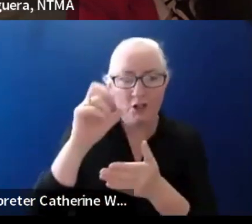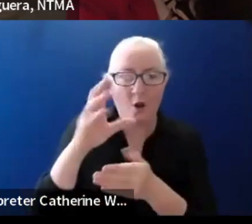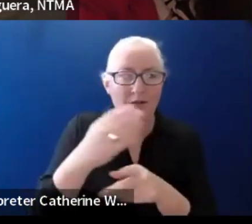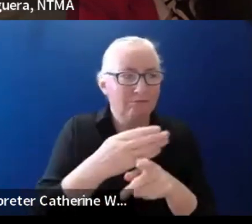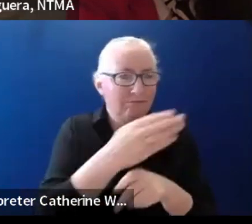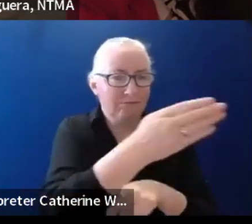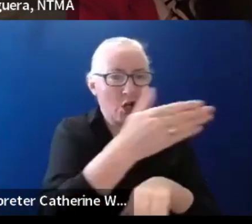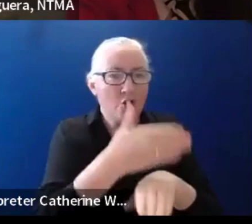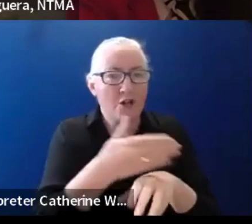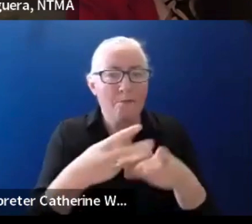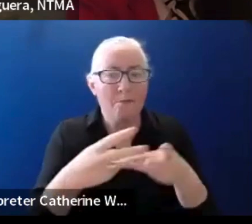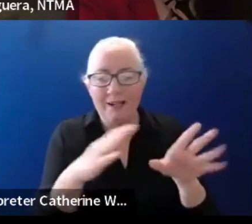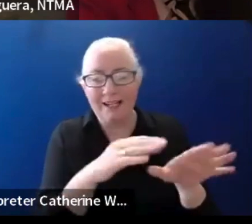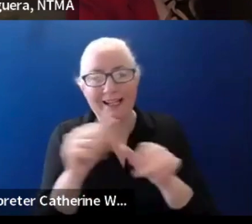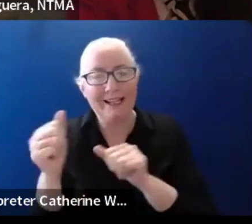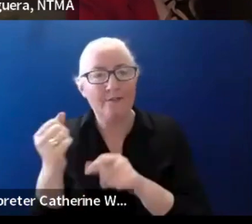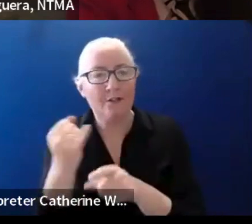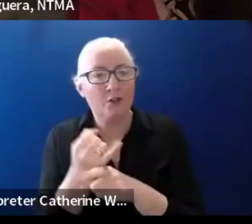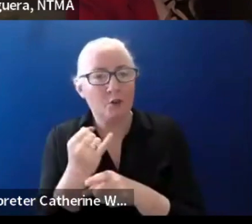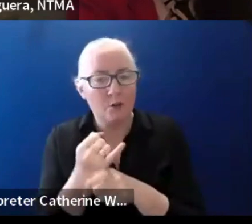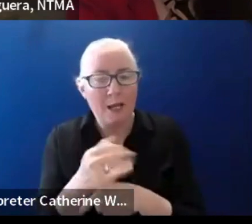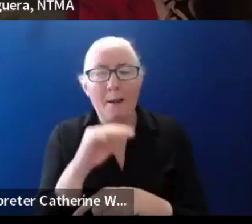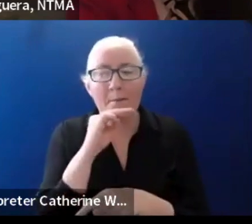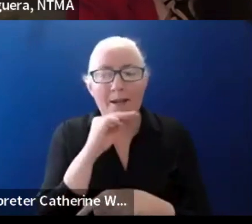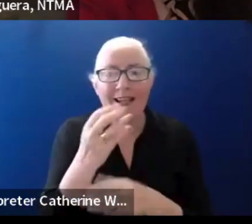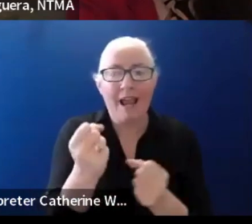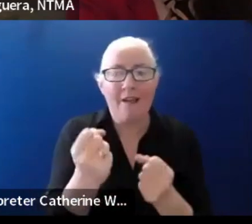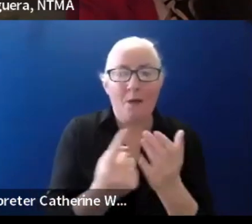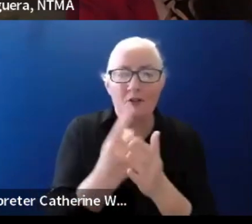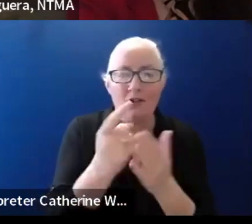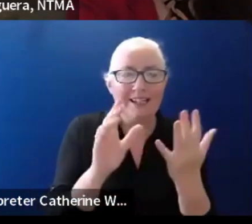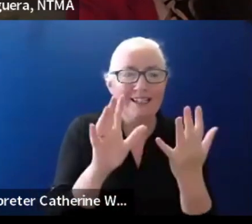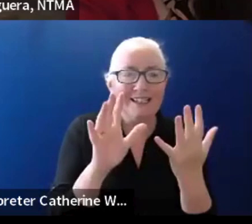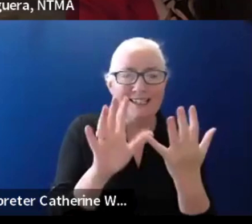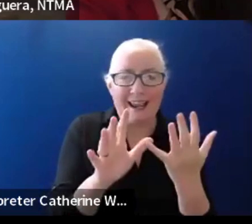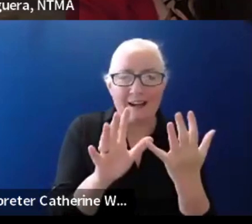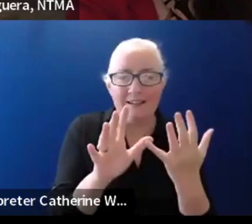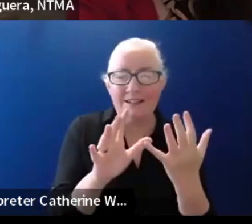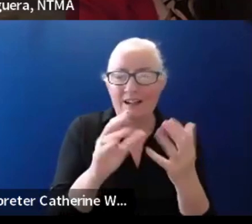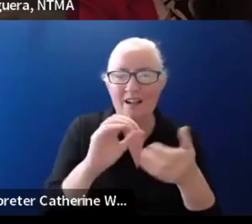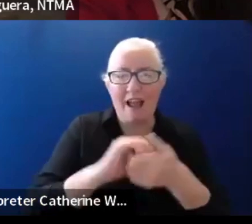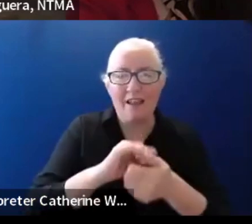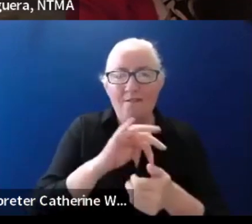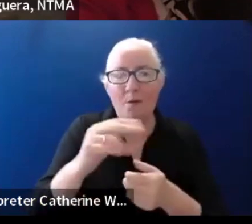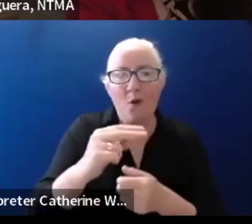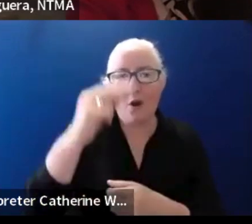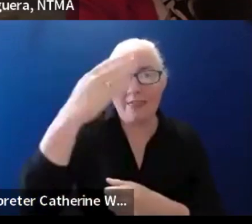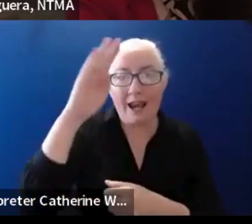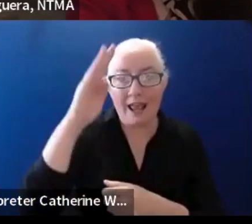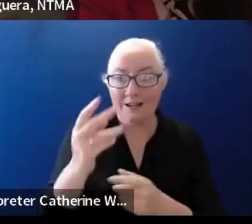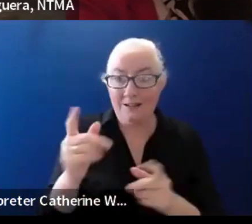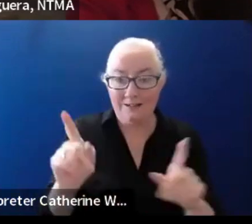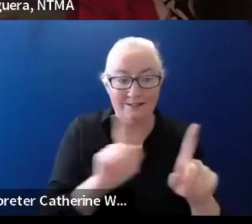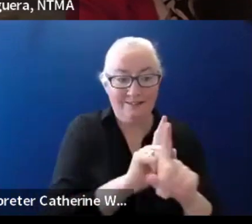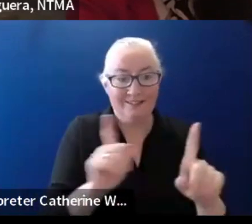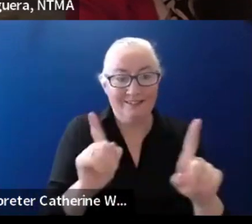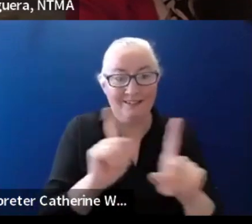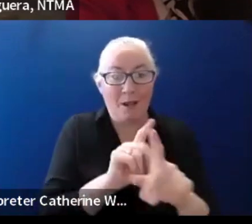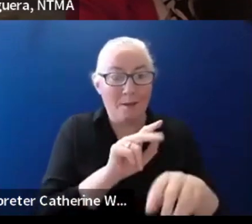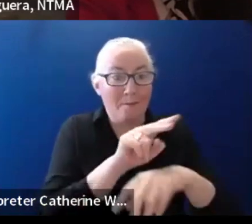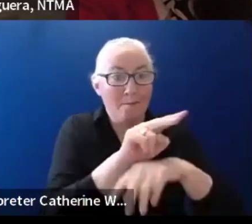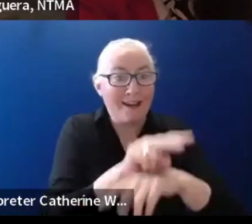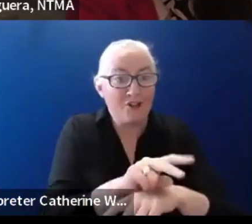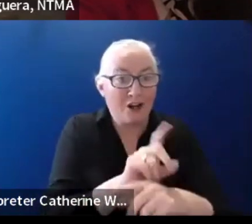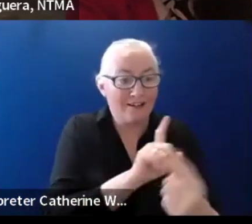when they leave school. And it also allows an opportunity. We've got 10 of our colleagues from Northern Ireland partnering with these girls on a mentor-mentee